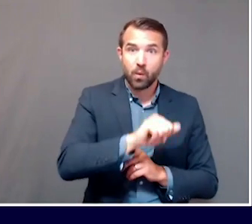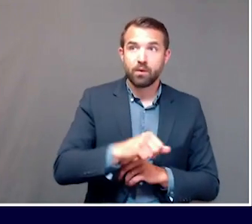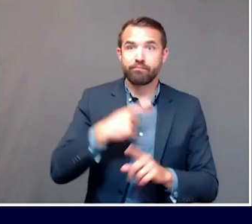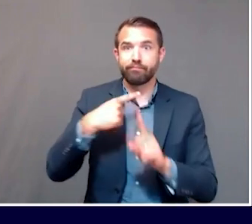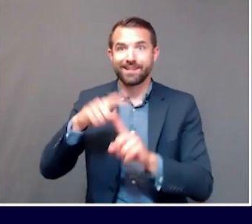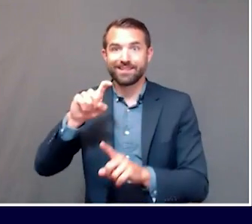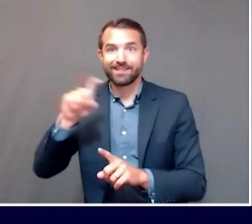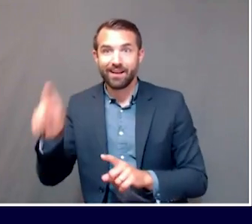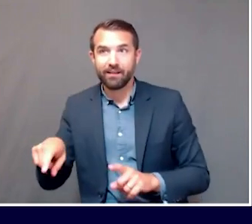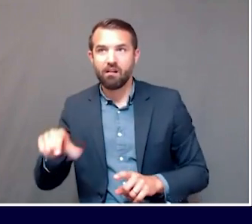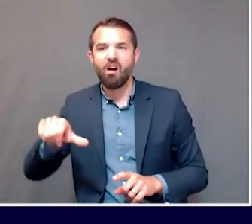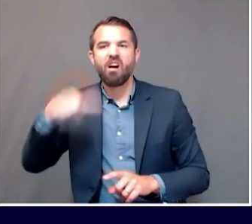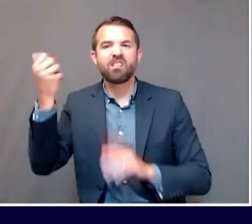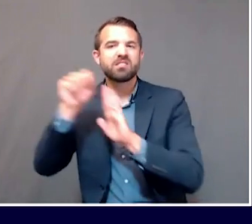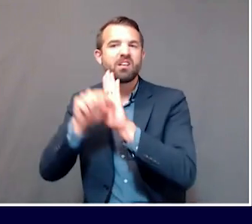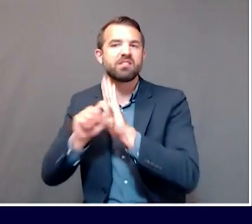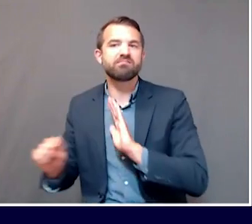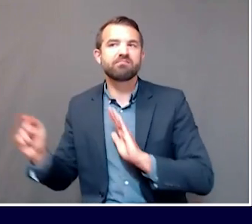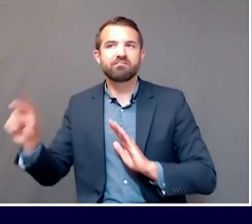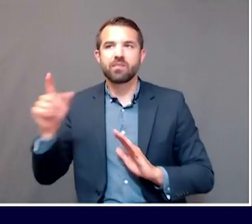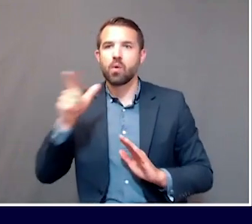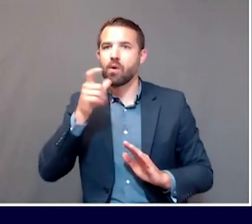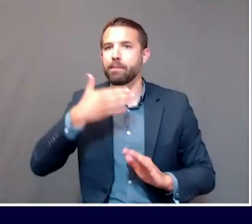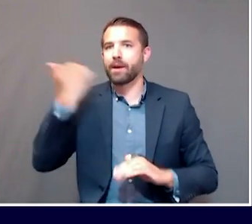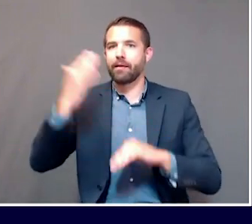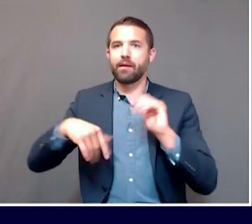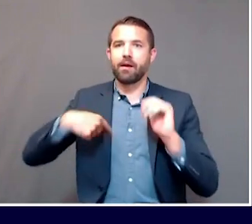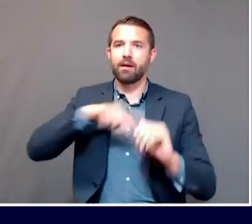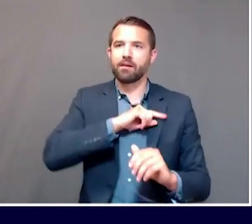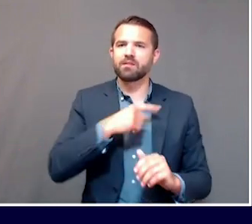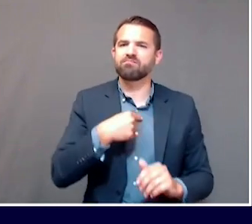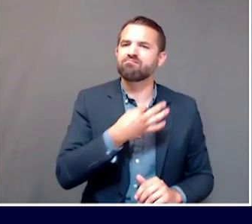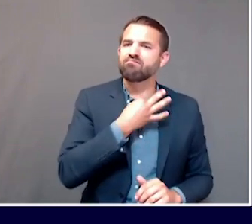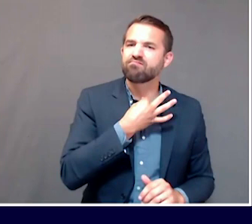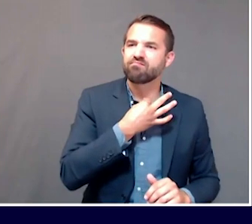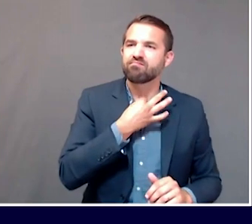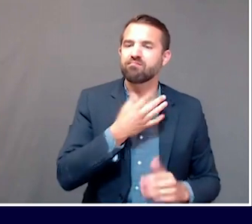what are you gleaning from what's going on in these states that can be learned here from Maine?